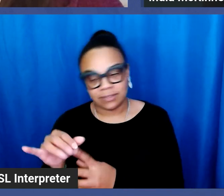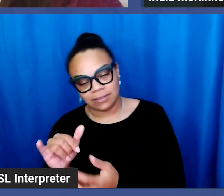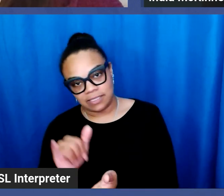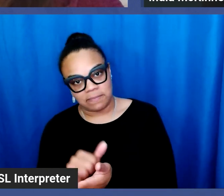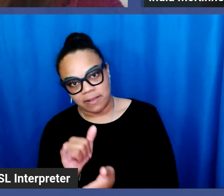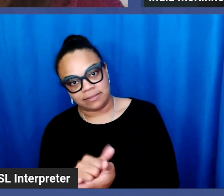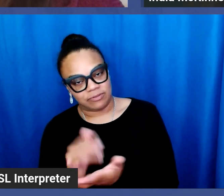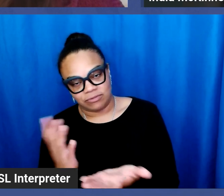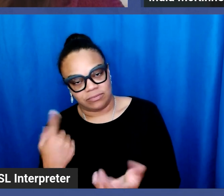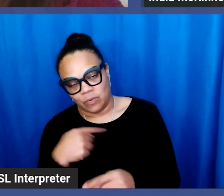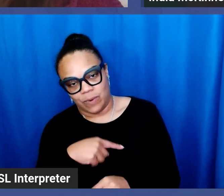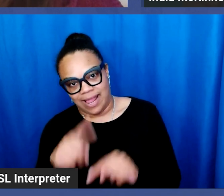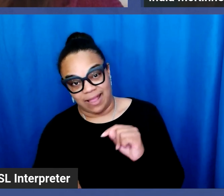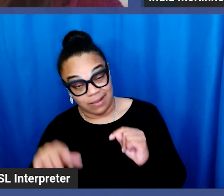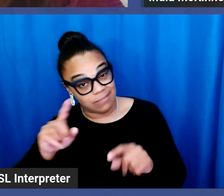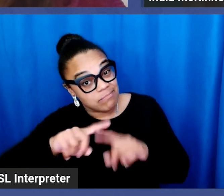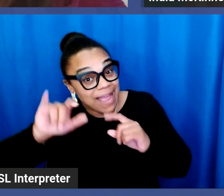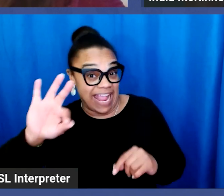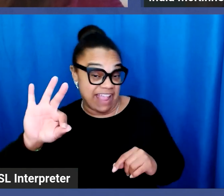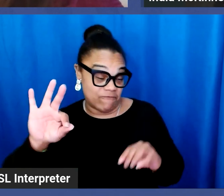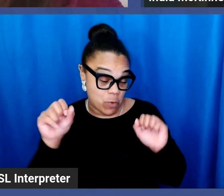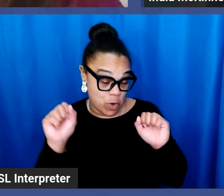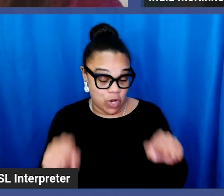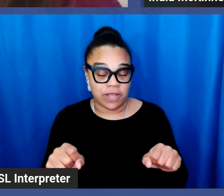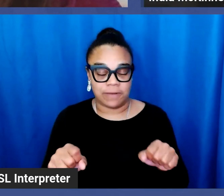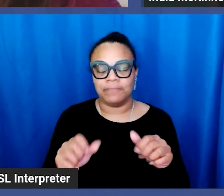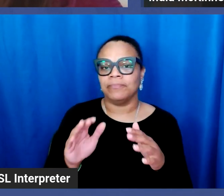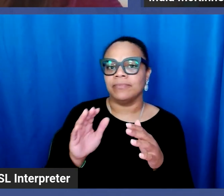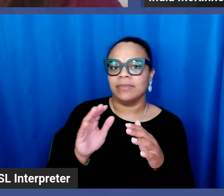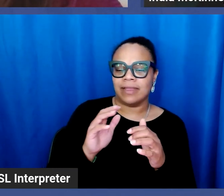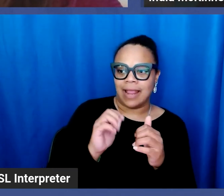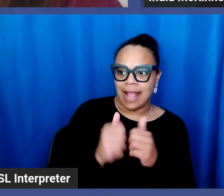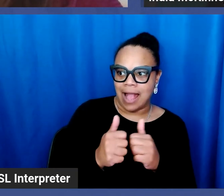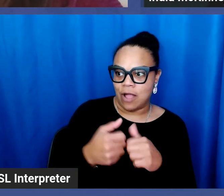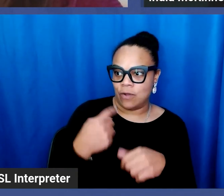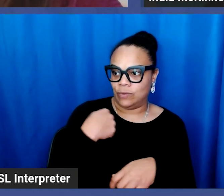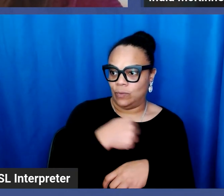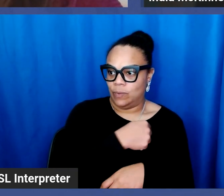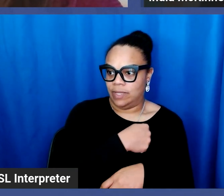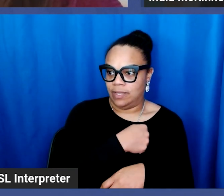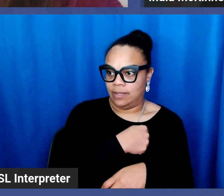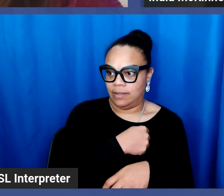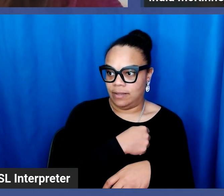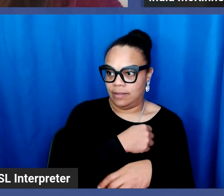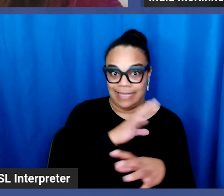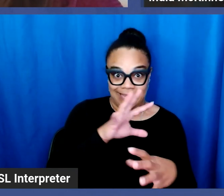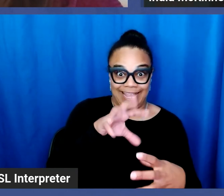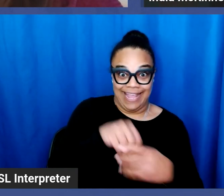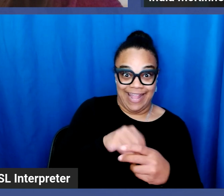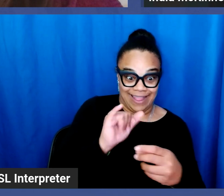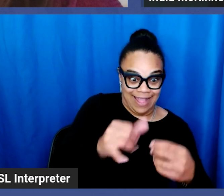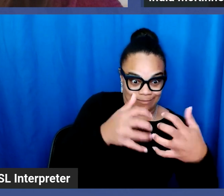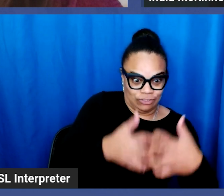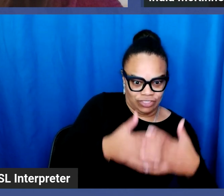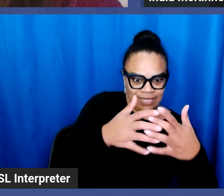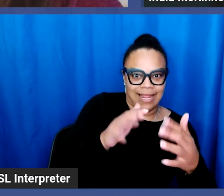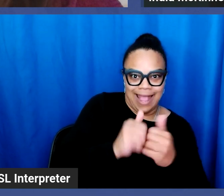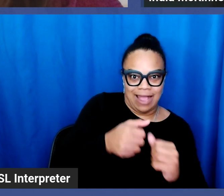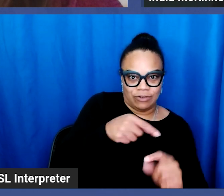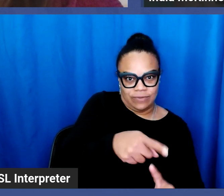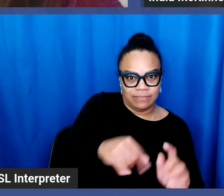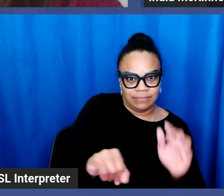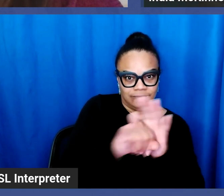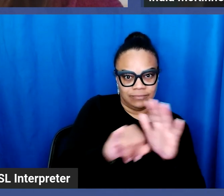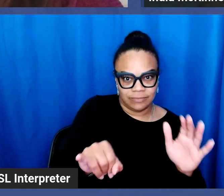if, how do we, from just a mechanical standpoint, how do the platforms know the difference